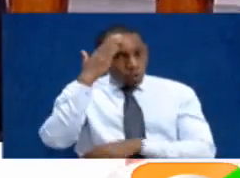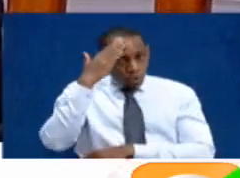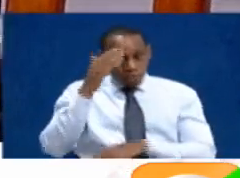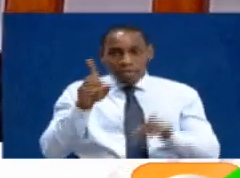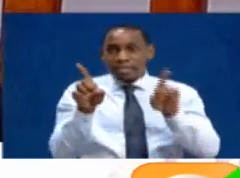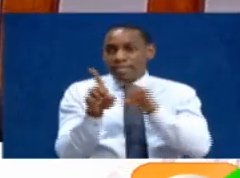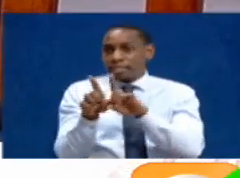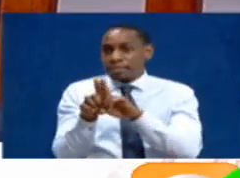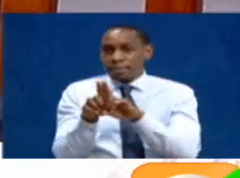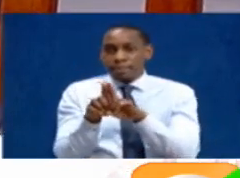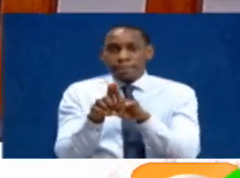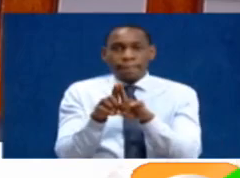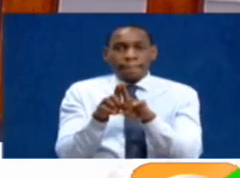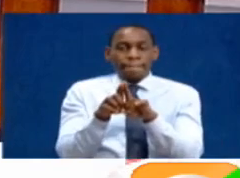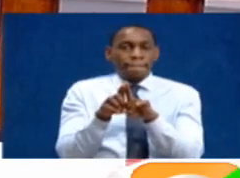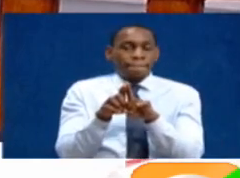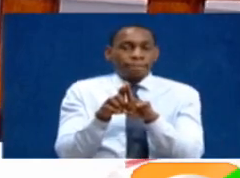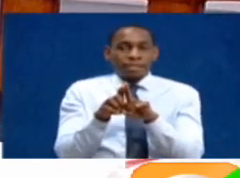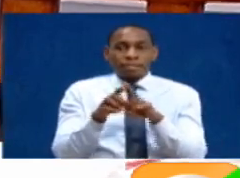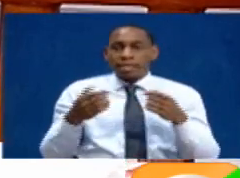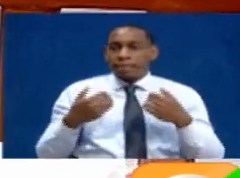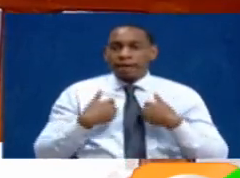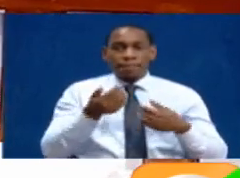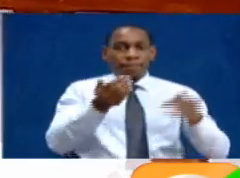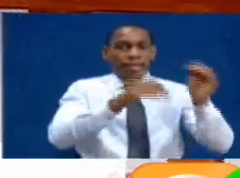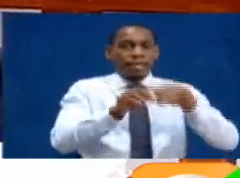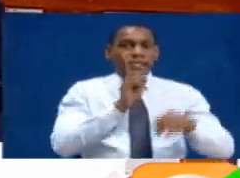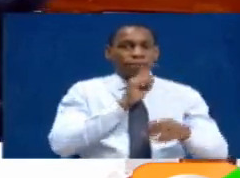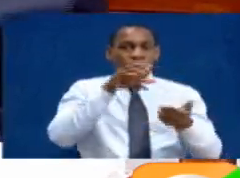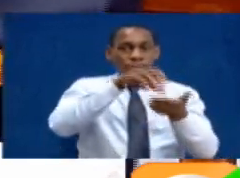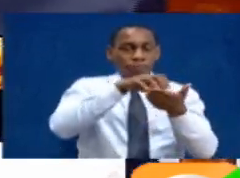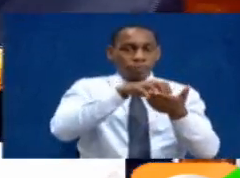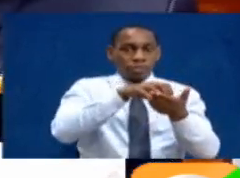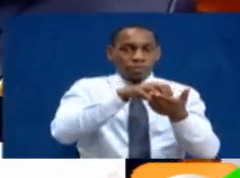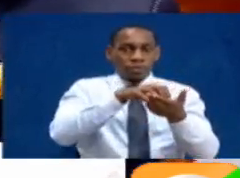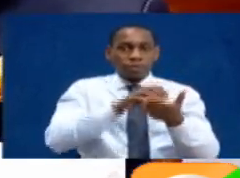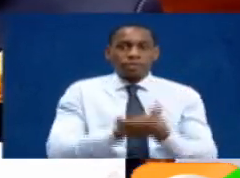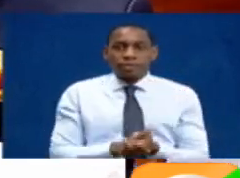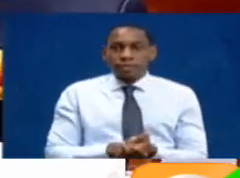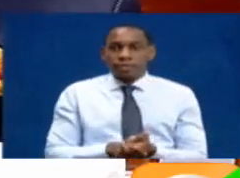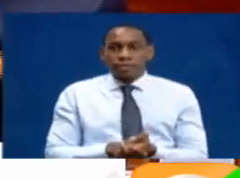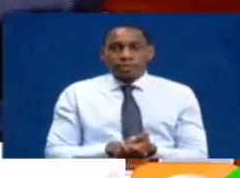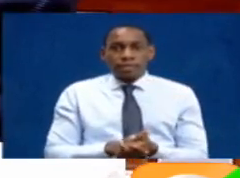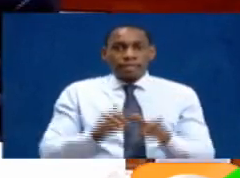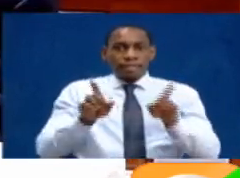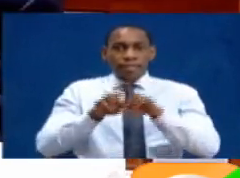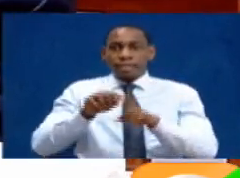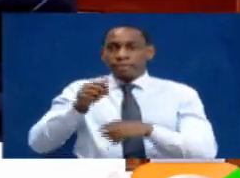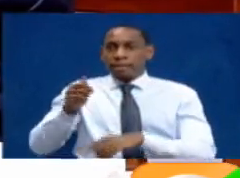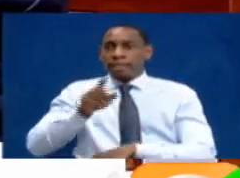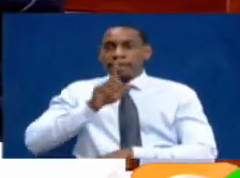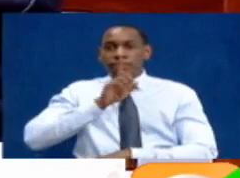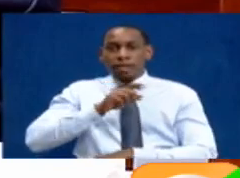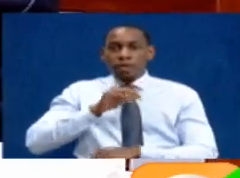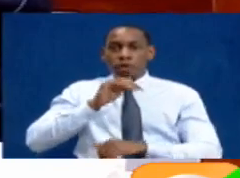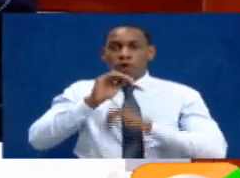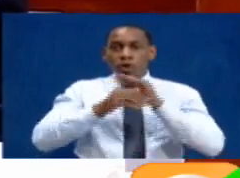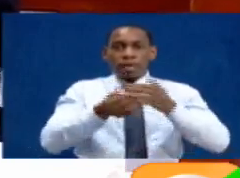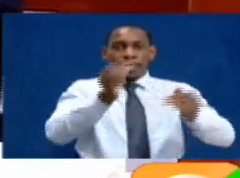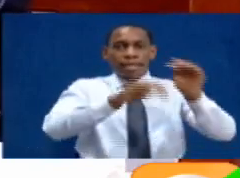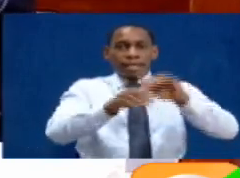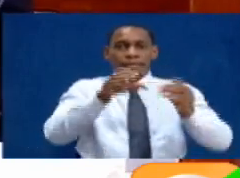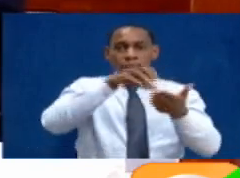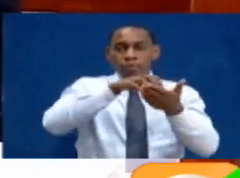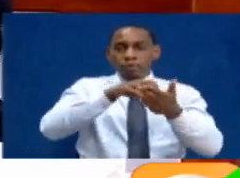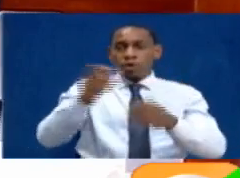he been elected? Has he faced an elected position? There is somebody who reminded him from Canada. And he brought all my elected positions, both